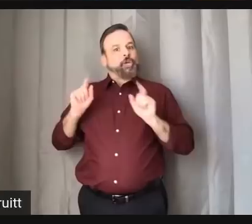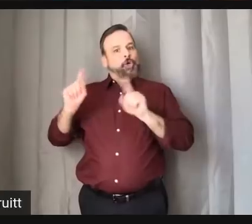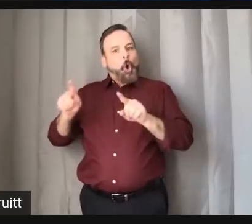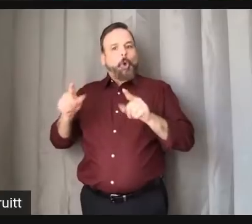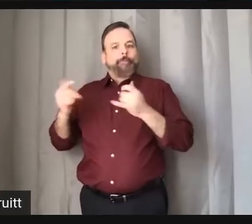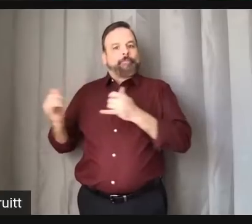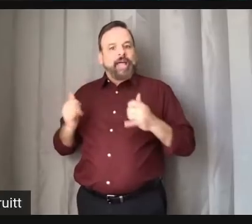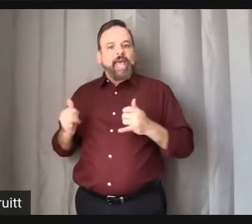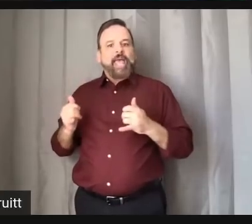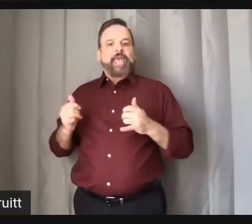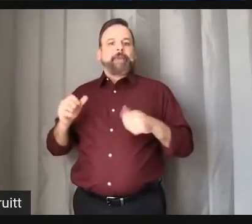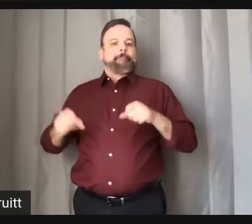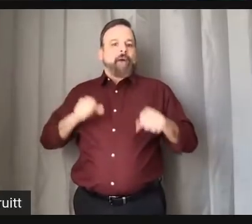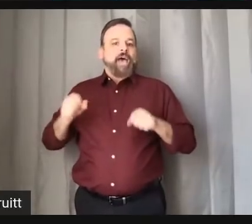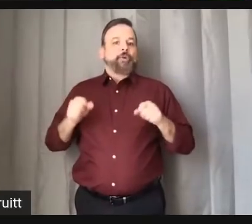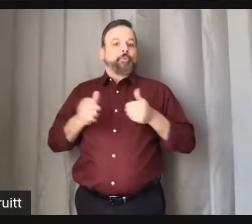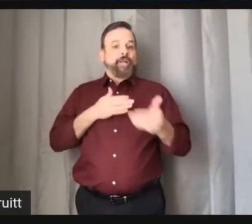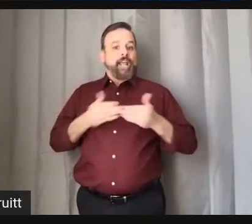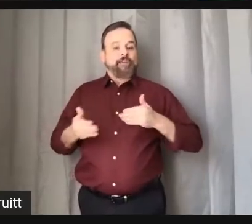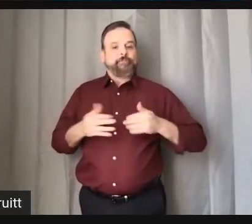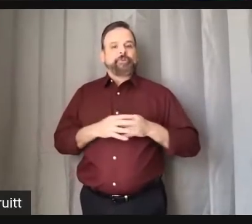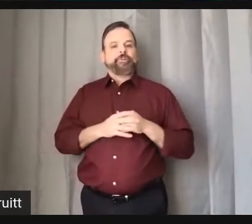bike or whatever.